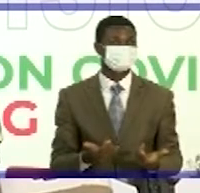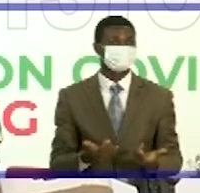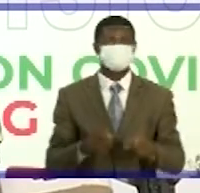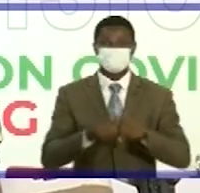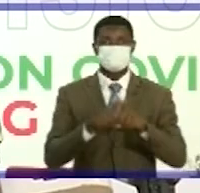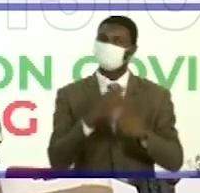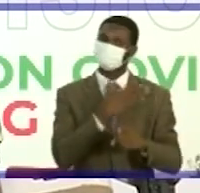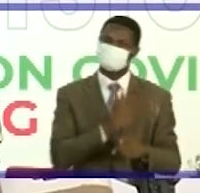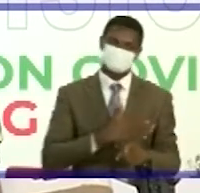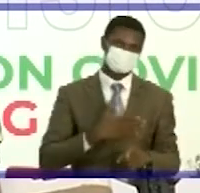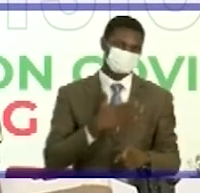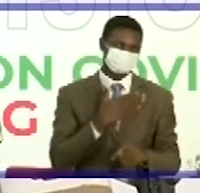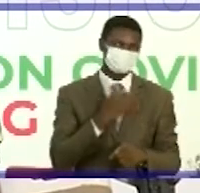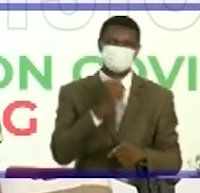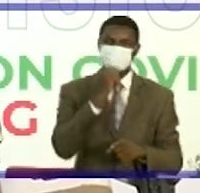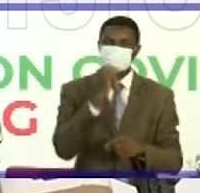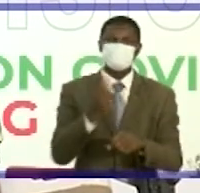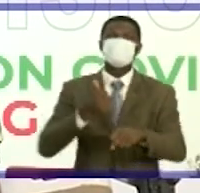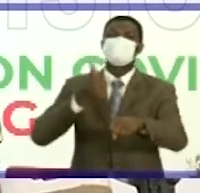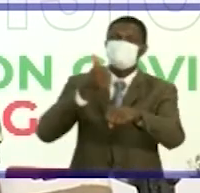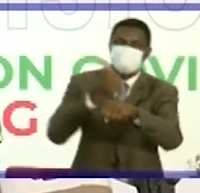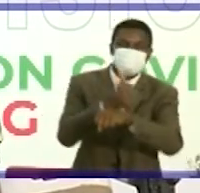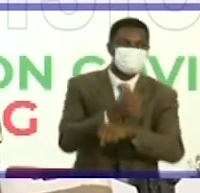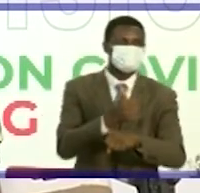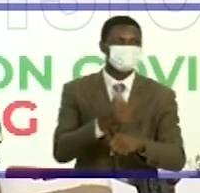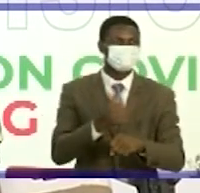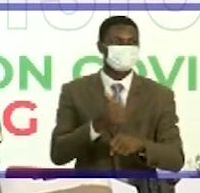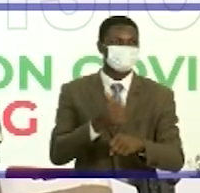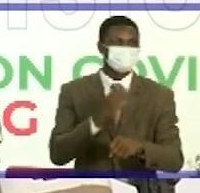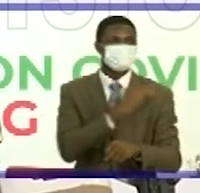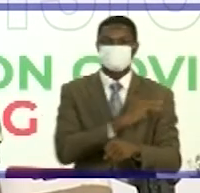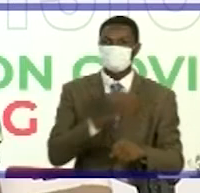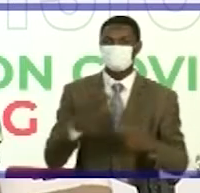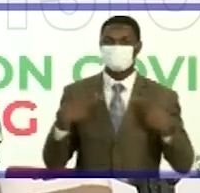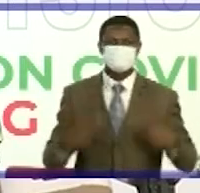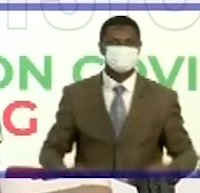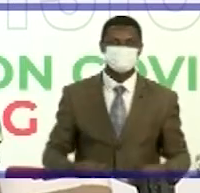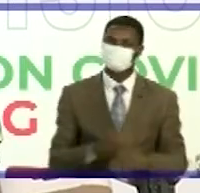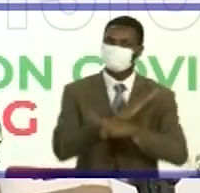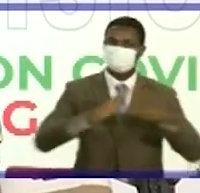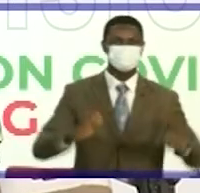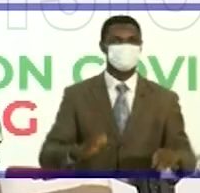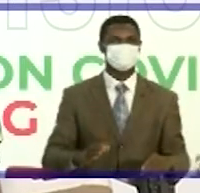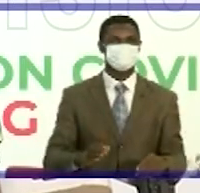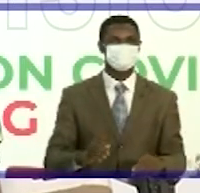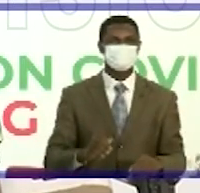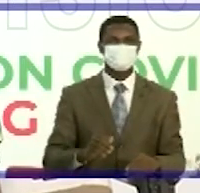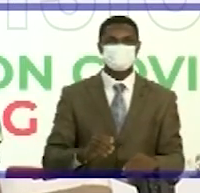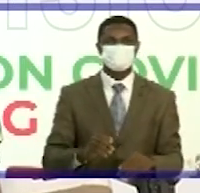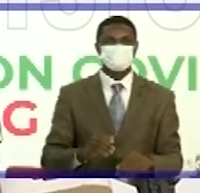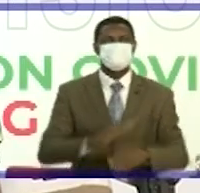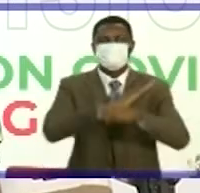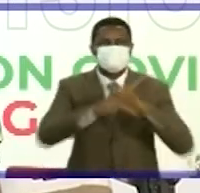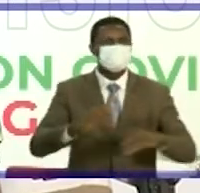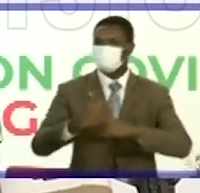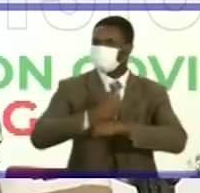please do not put it on the Minister of Health, Ministers of Health. Please don't. And also don't put it on me. Put it